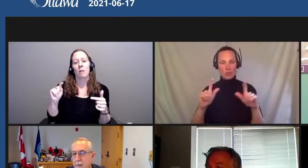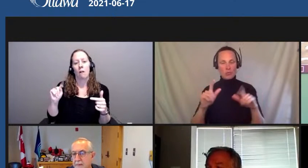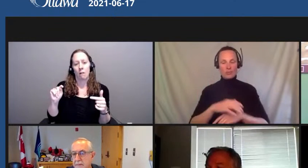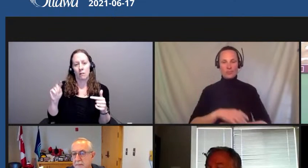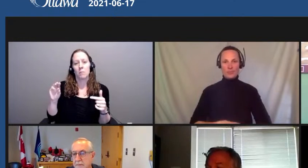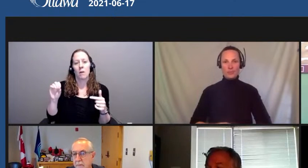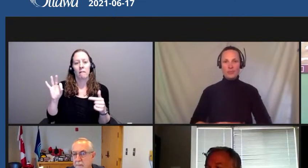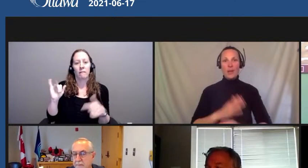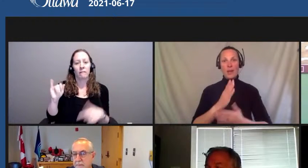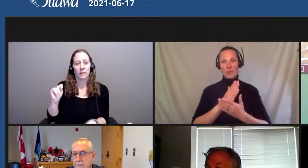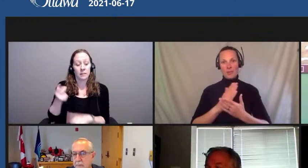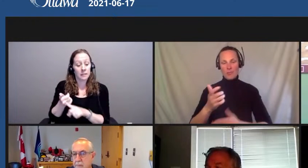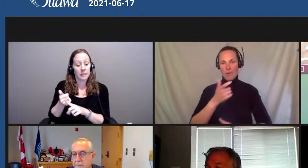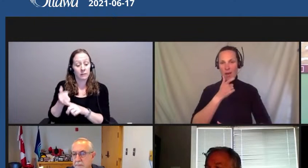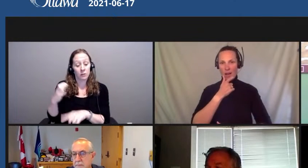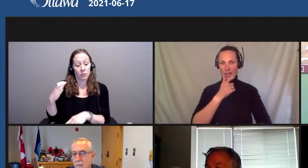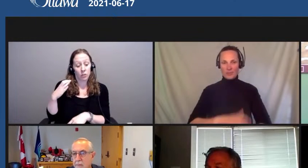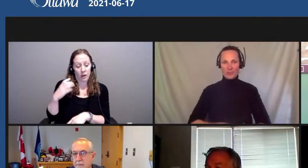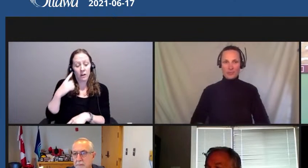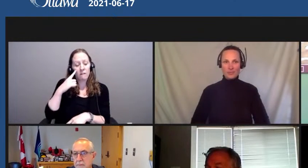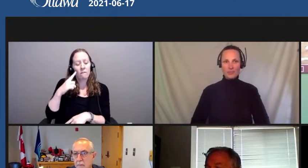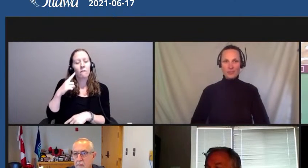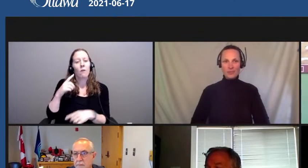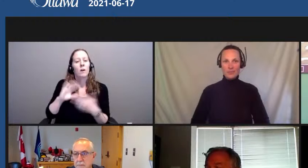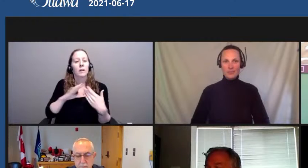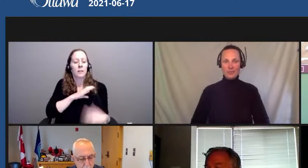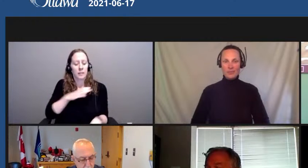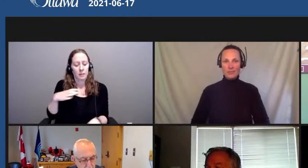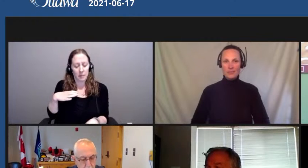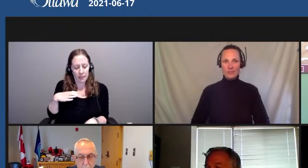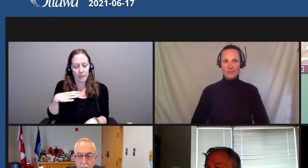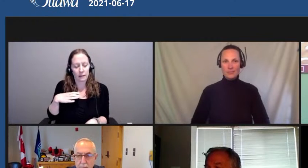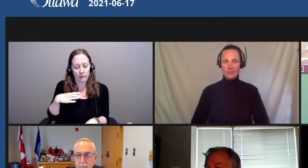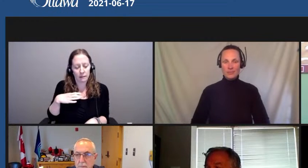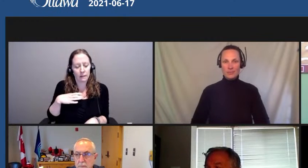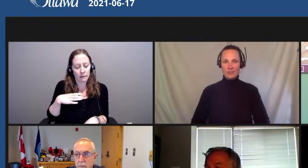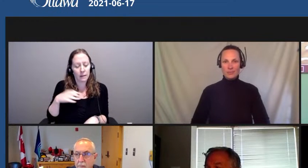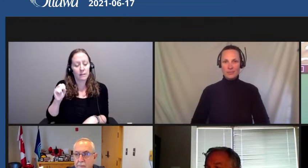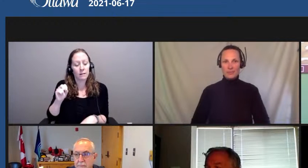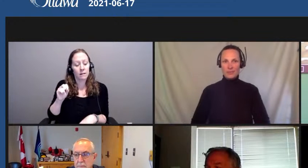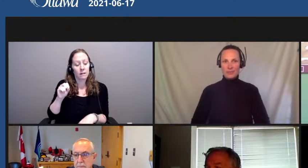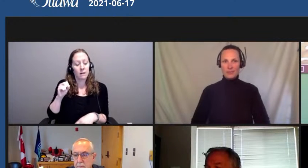Committee on Environmental Protection, Water and Waste Management, who will begin today's briefing.